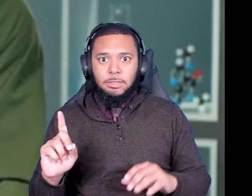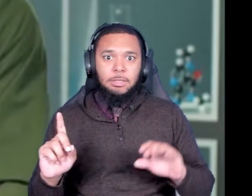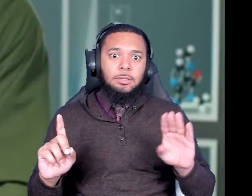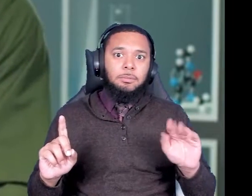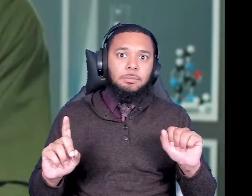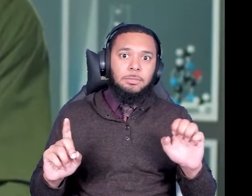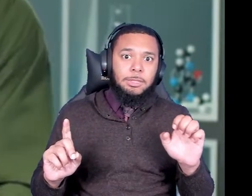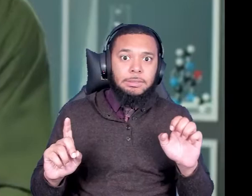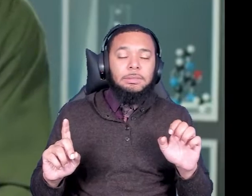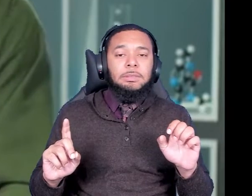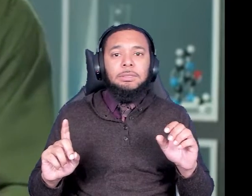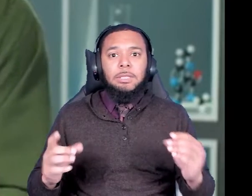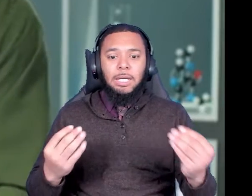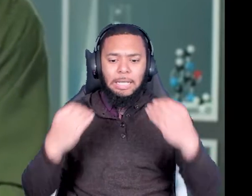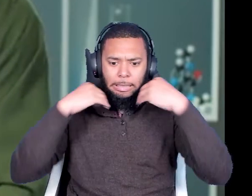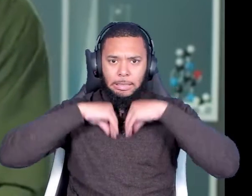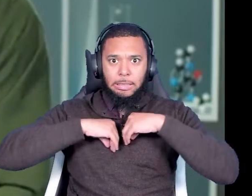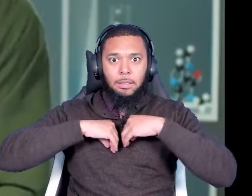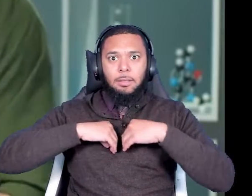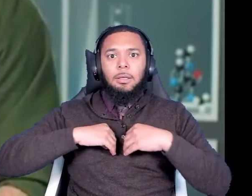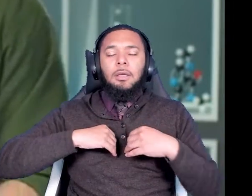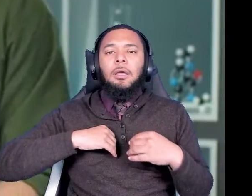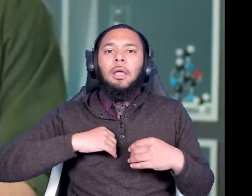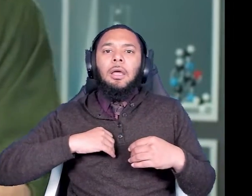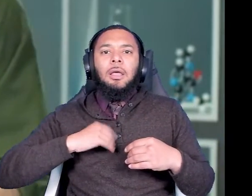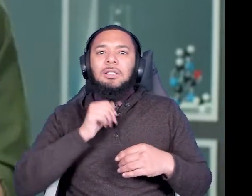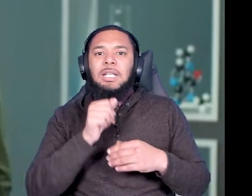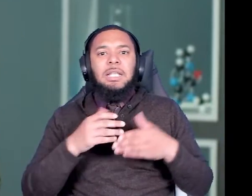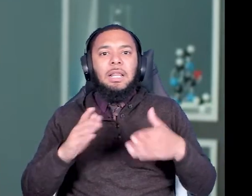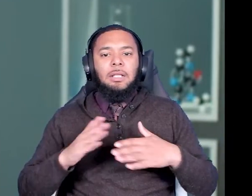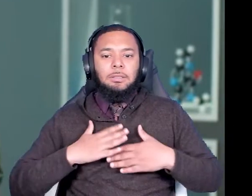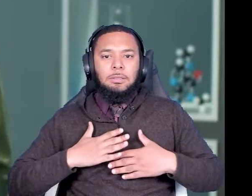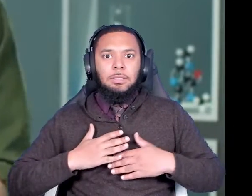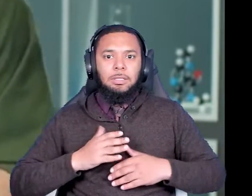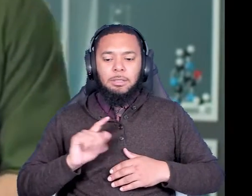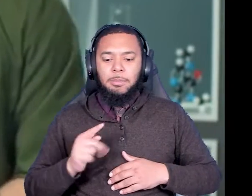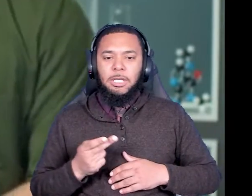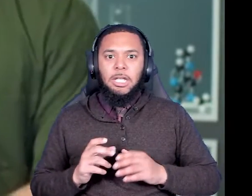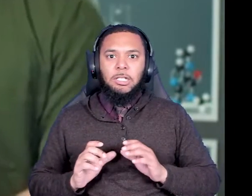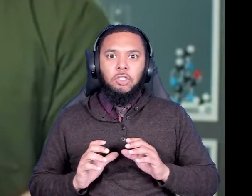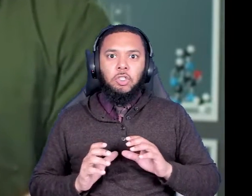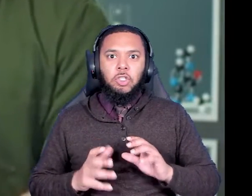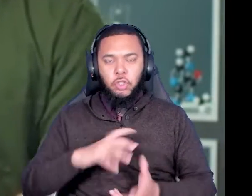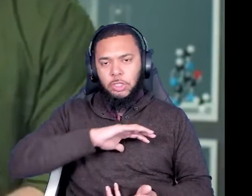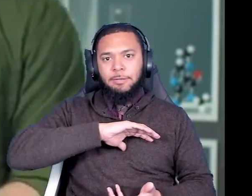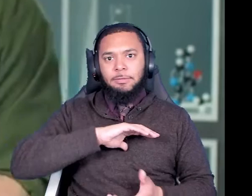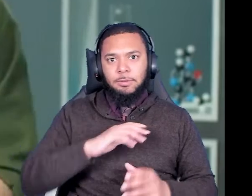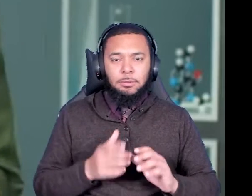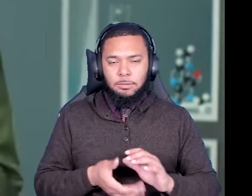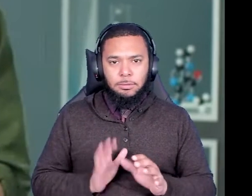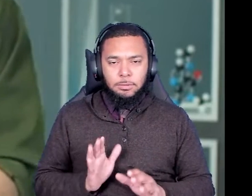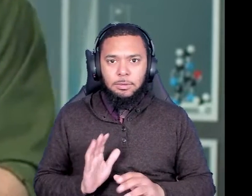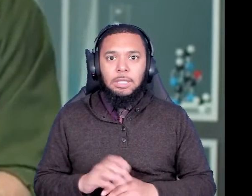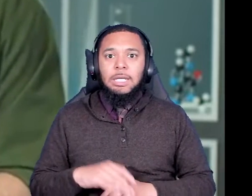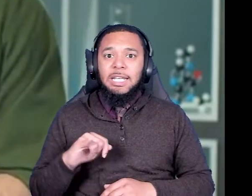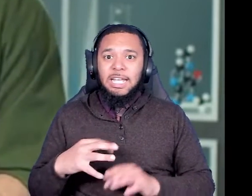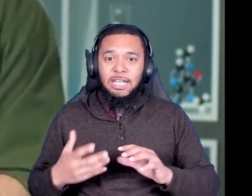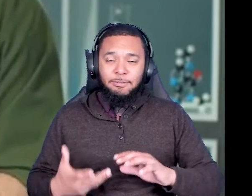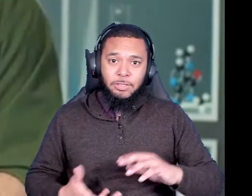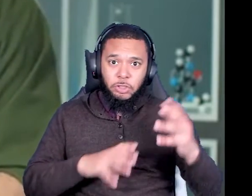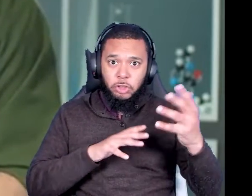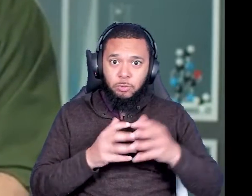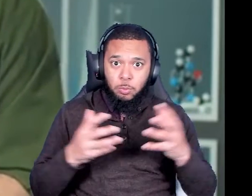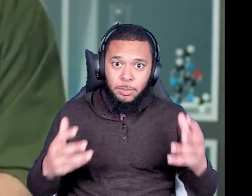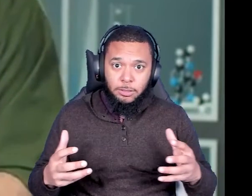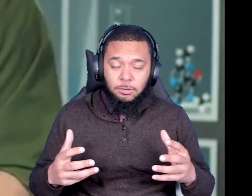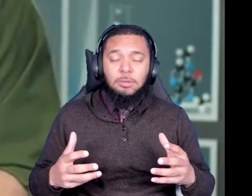pH to shift. The buffer helps keep it in balance. If the pH shifts too much, then that affects the enzyme's ability to